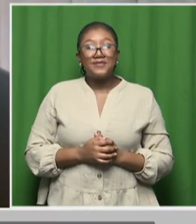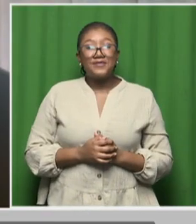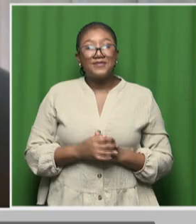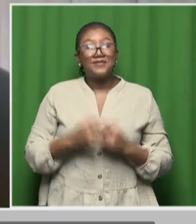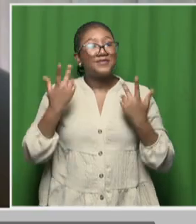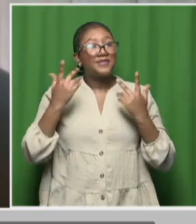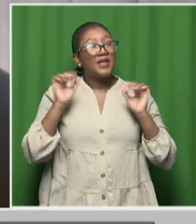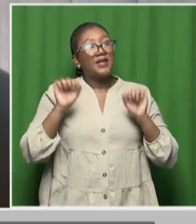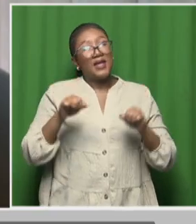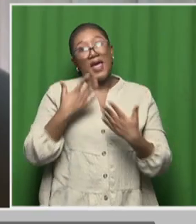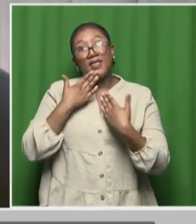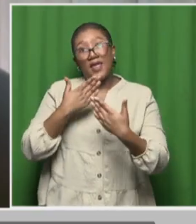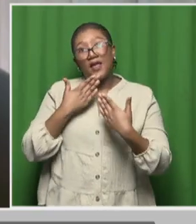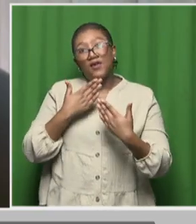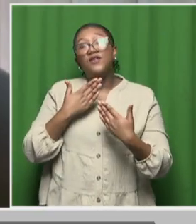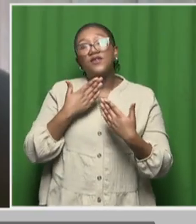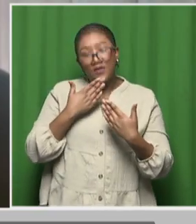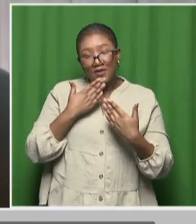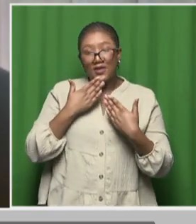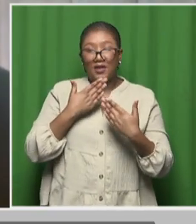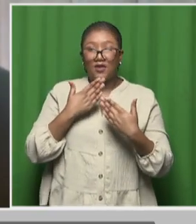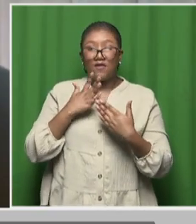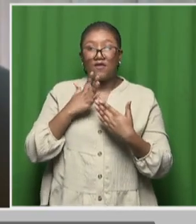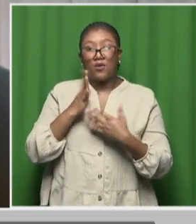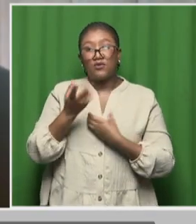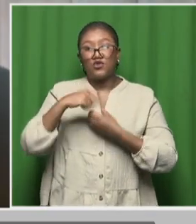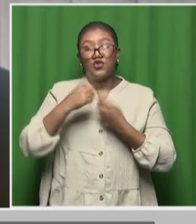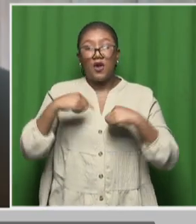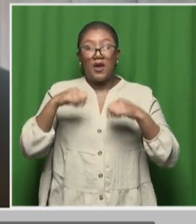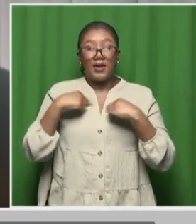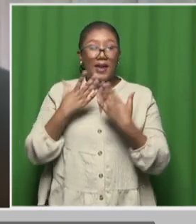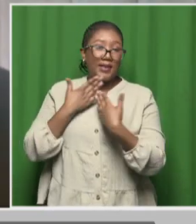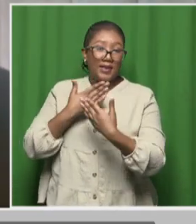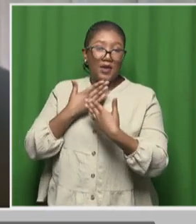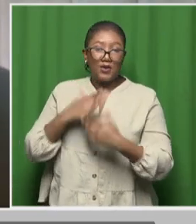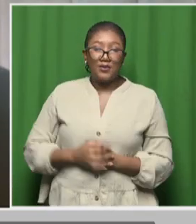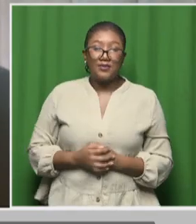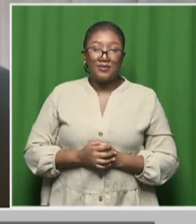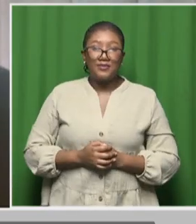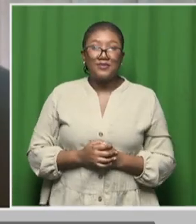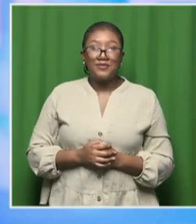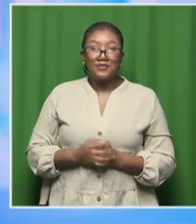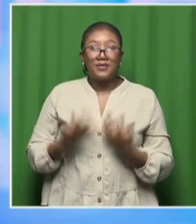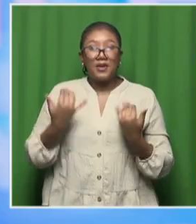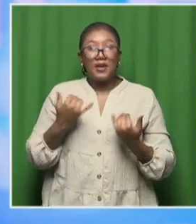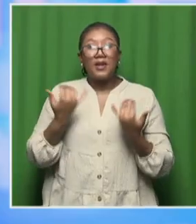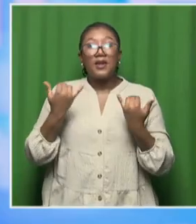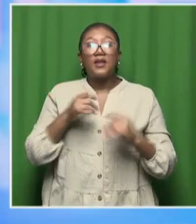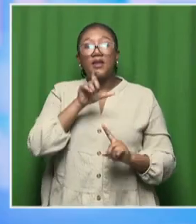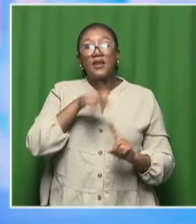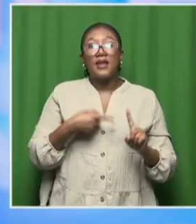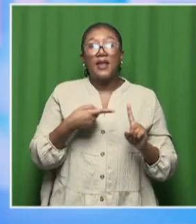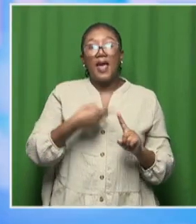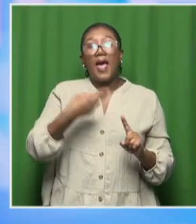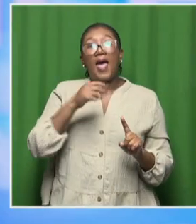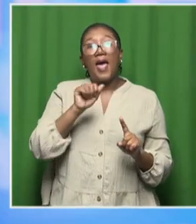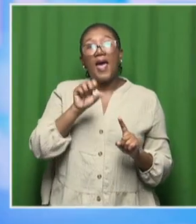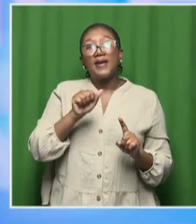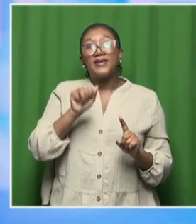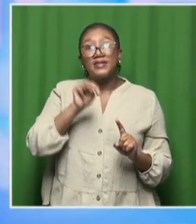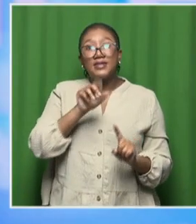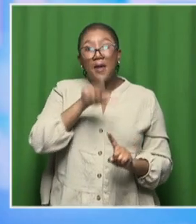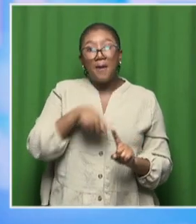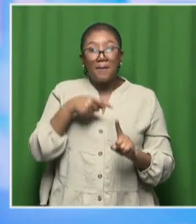Yeah. All right, Asif, great chatting to you, man. Thank you so much for joining us. Thank you. Thank you. We just spoke to Asif Hassam, the CTO at